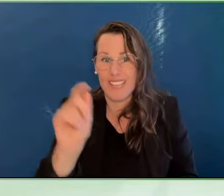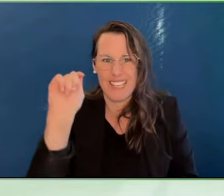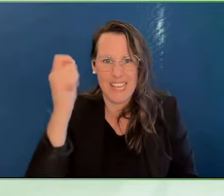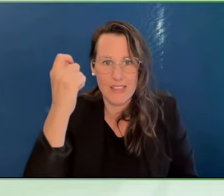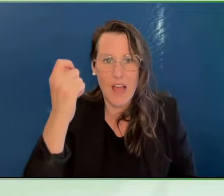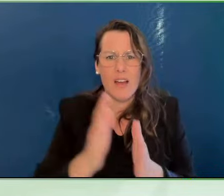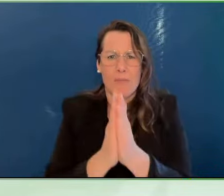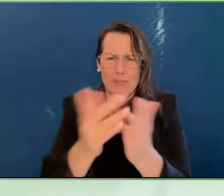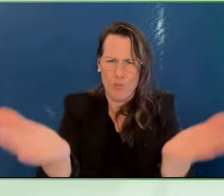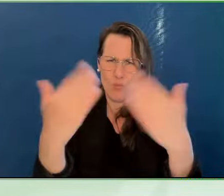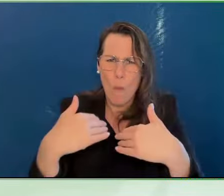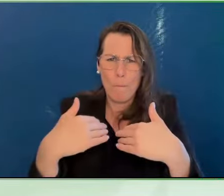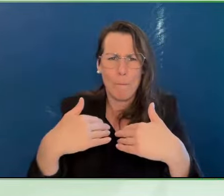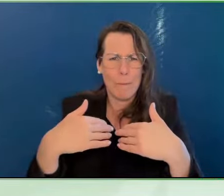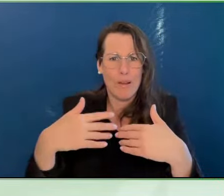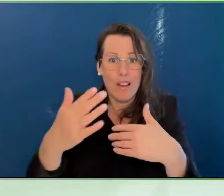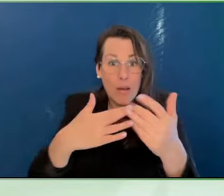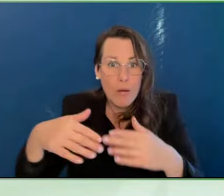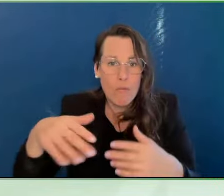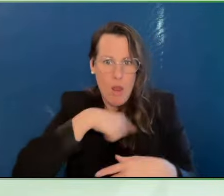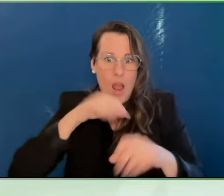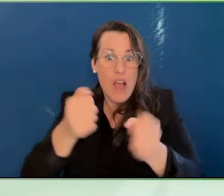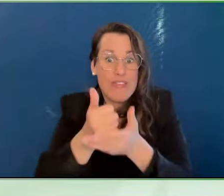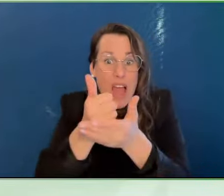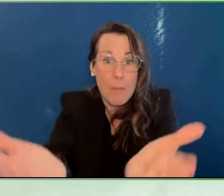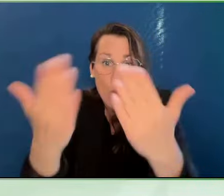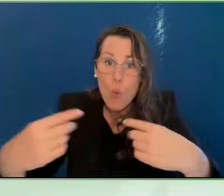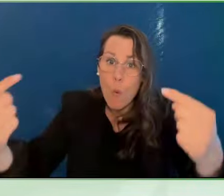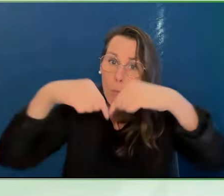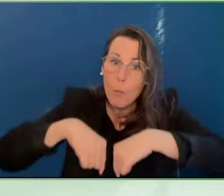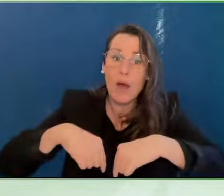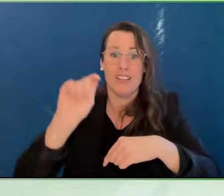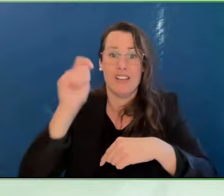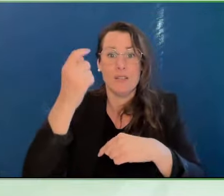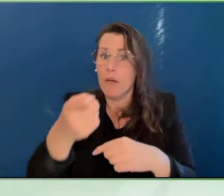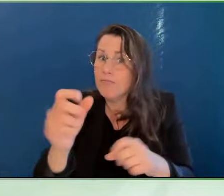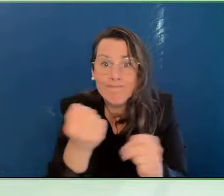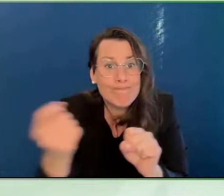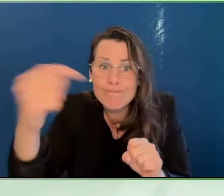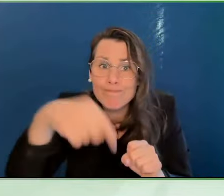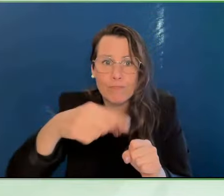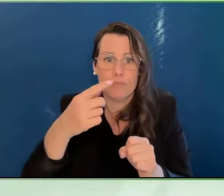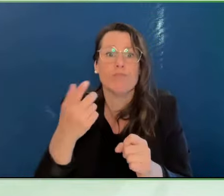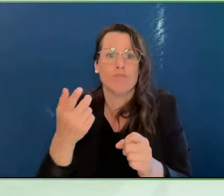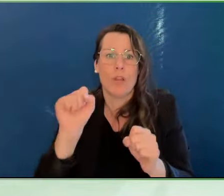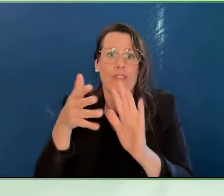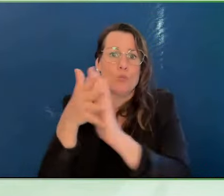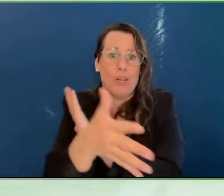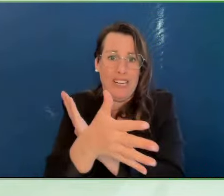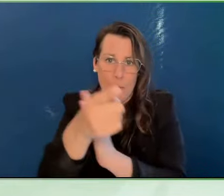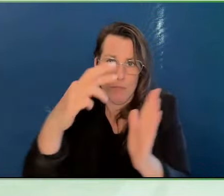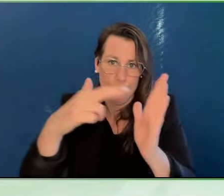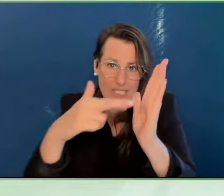had the pleasure to interview Irene Mbari-Kirika. You're watching a live stream from the Zero Project Conference